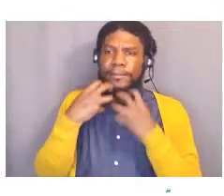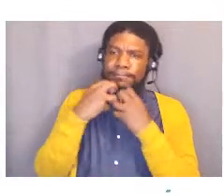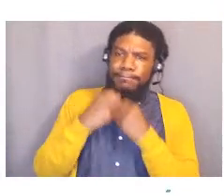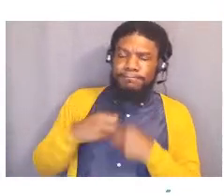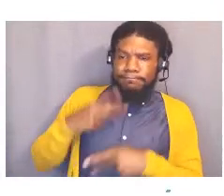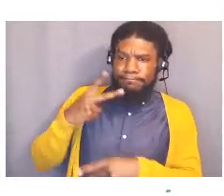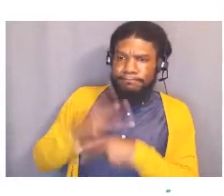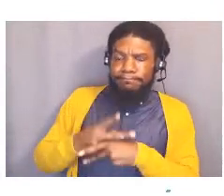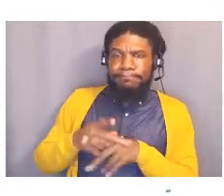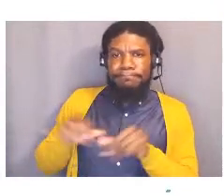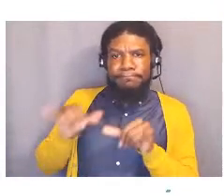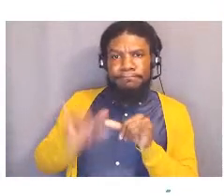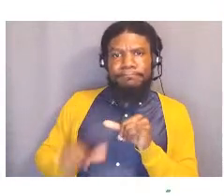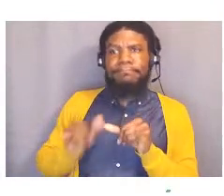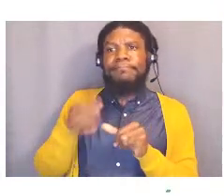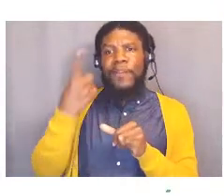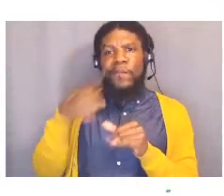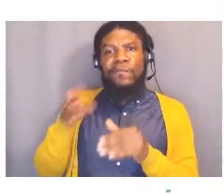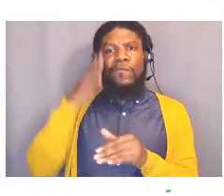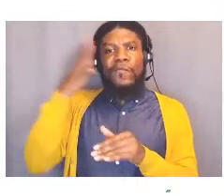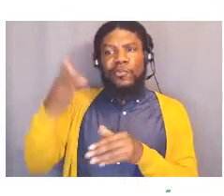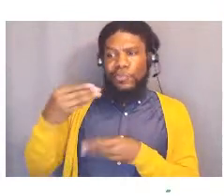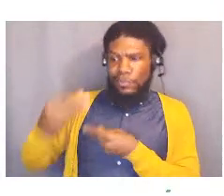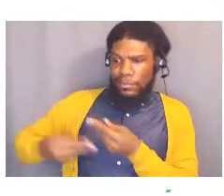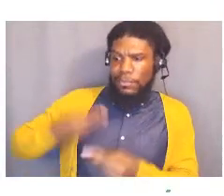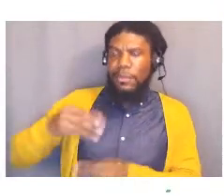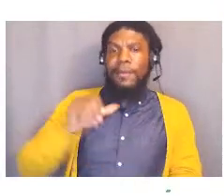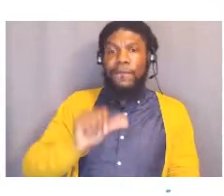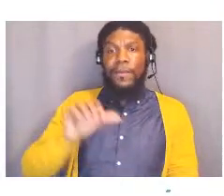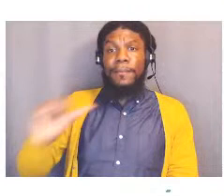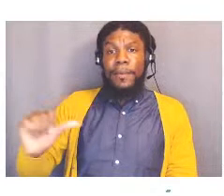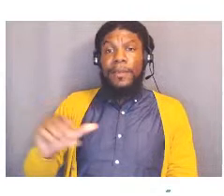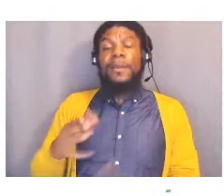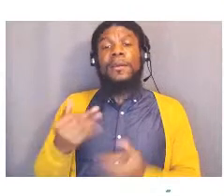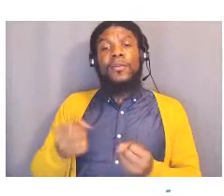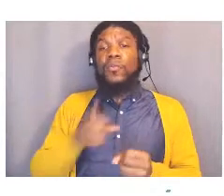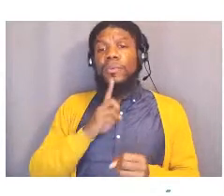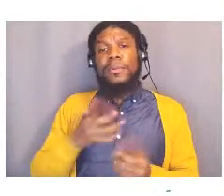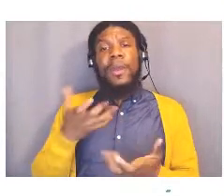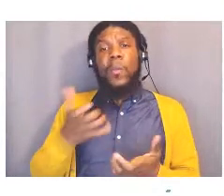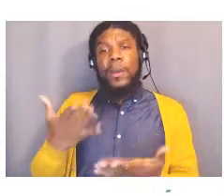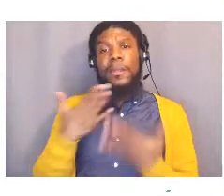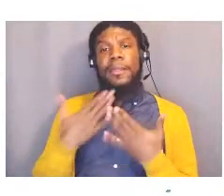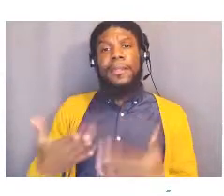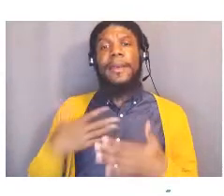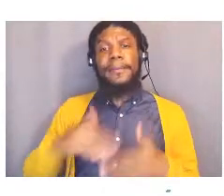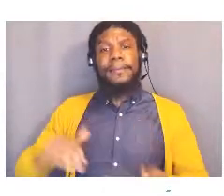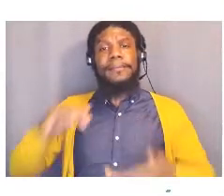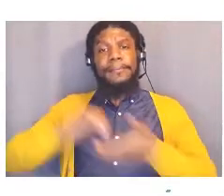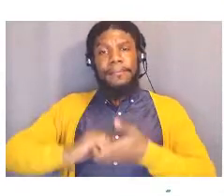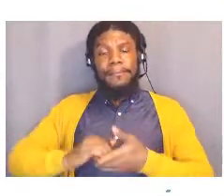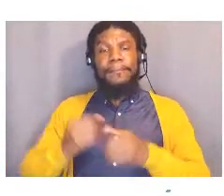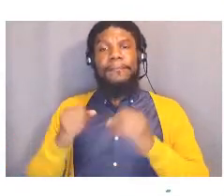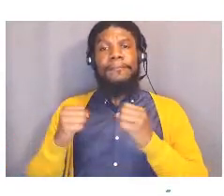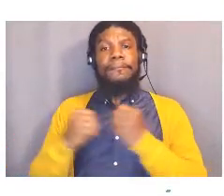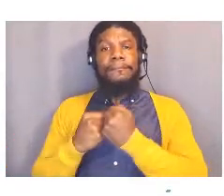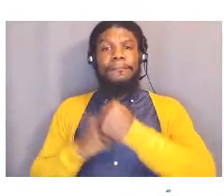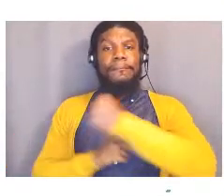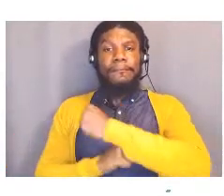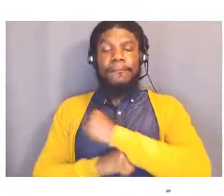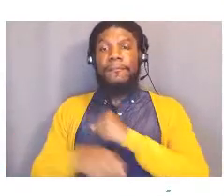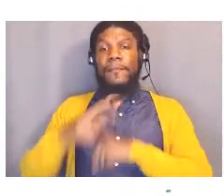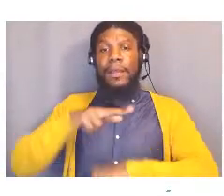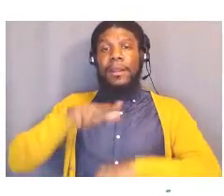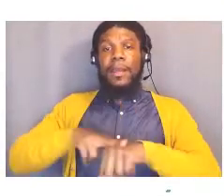African Americans. And it is on that note that I'd like to acknowledge and thank the co-founder of the National Association of